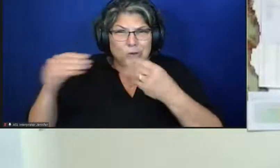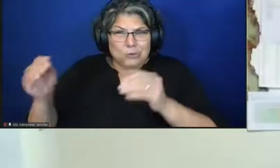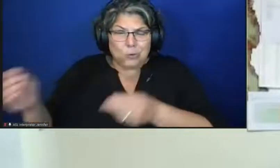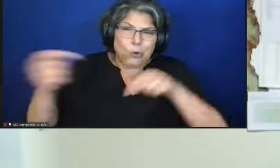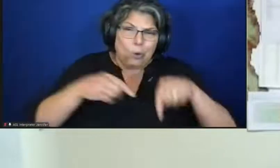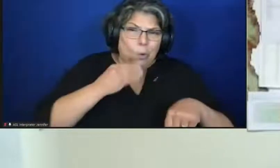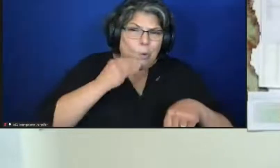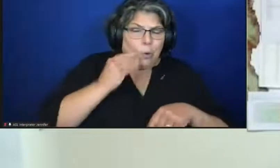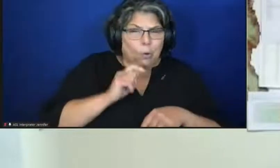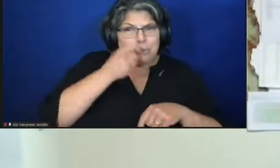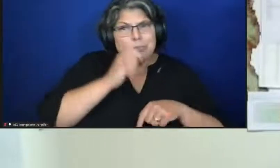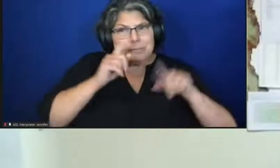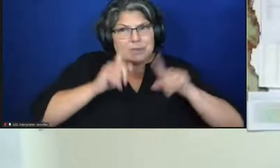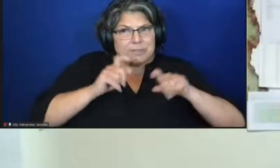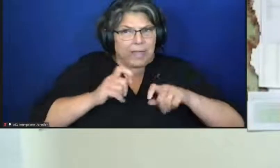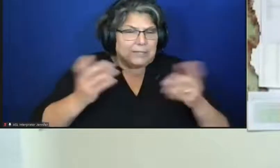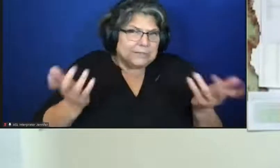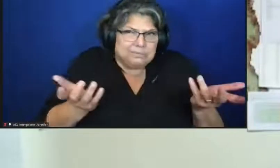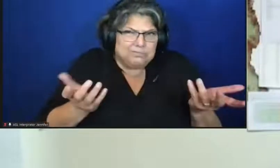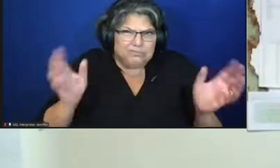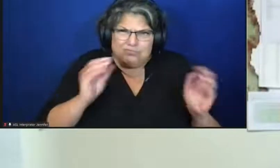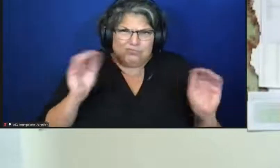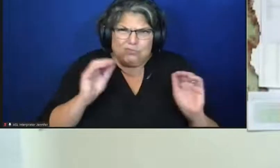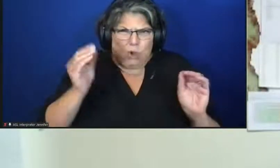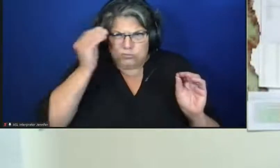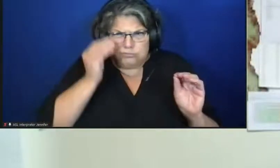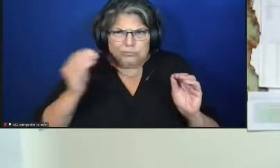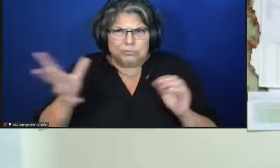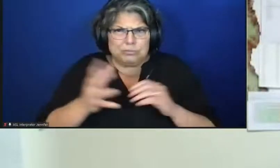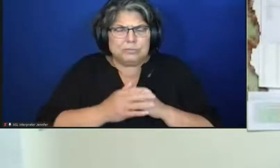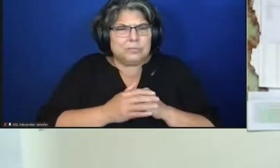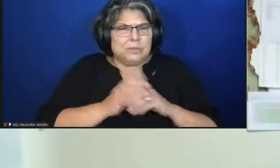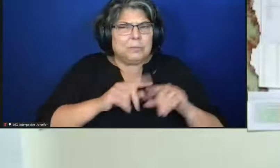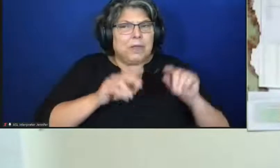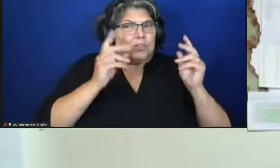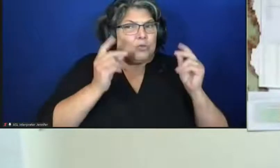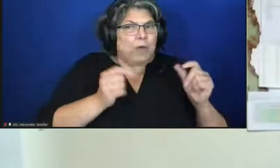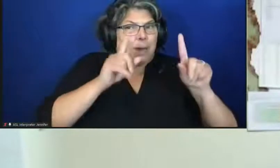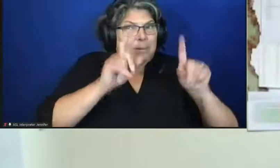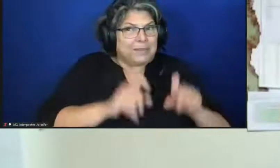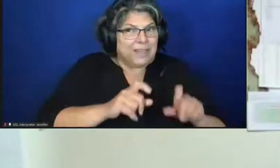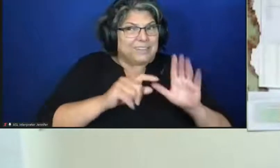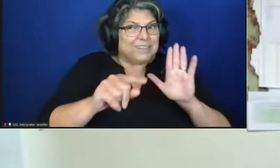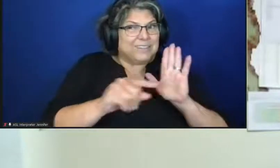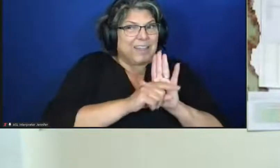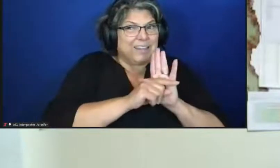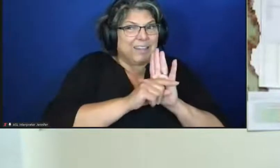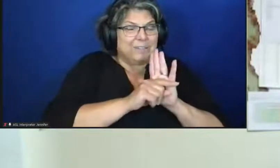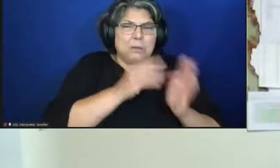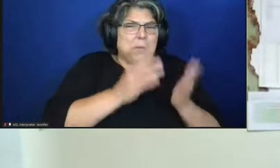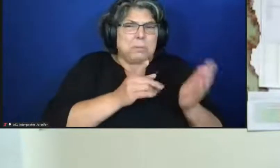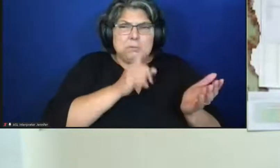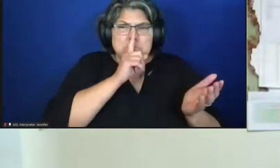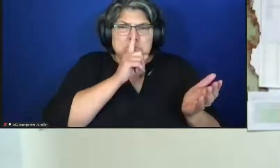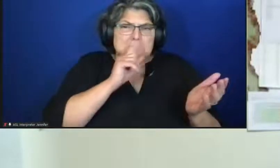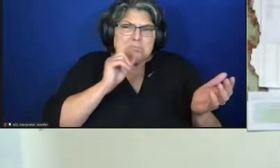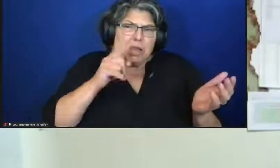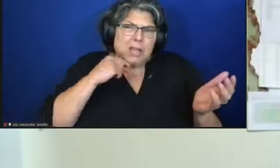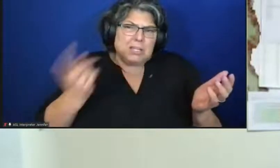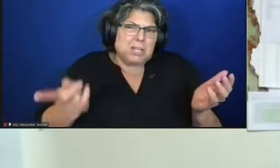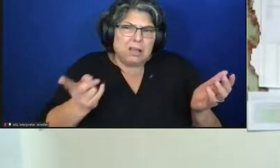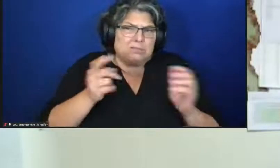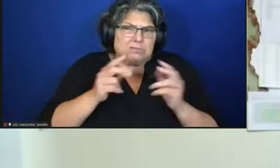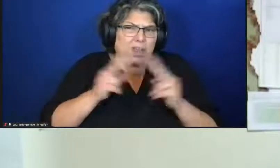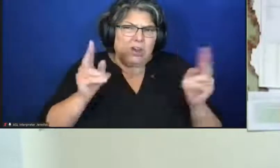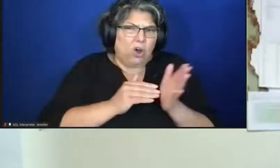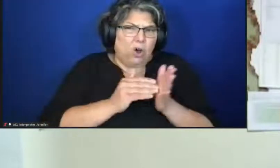the tests, the rapid tests that are negative may not be reported as